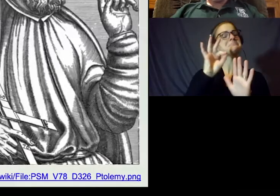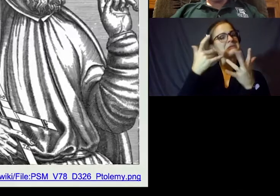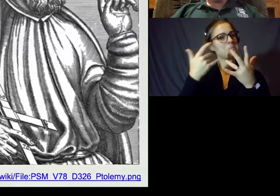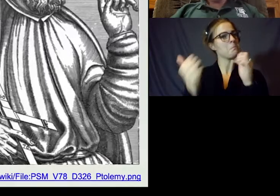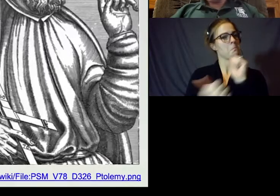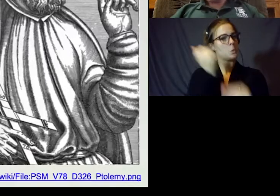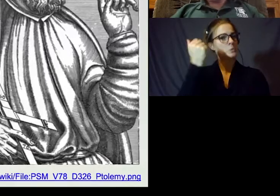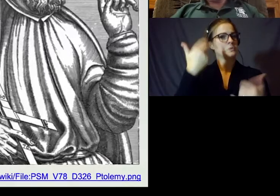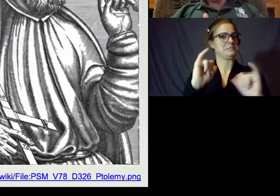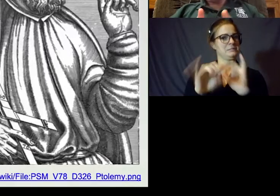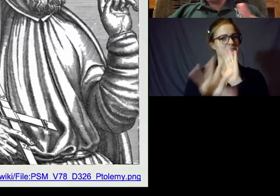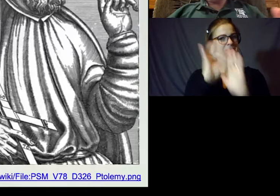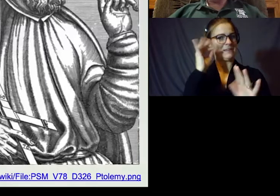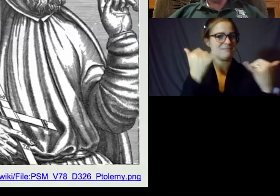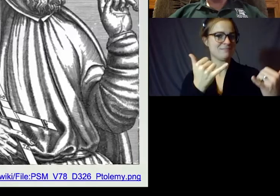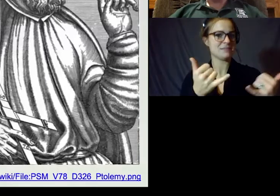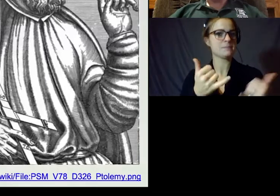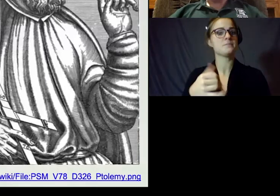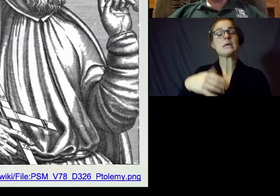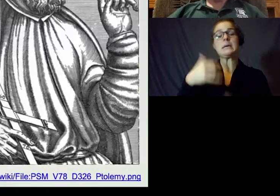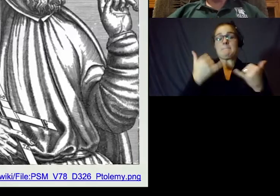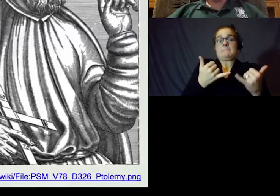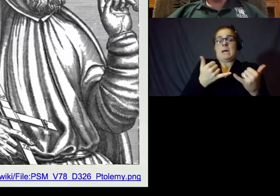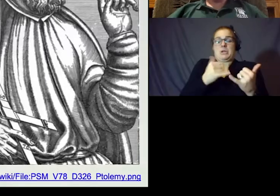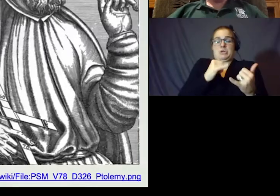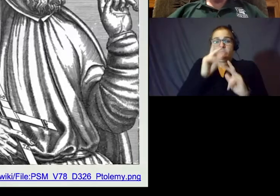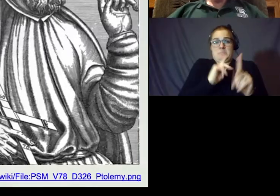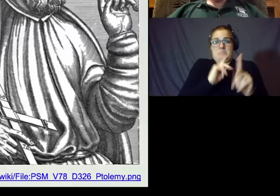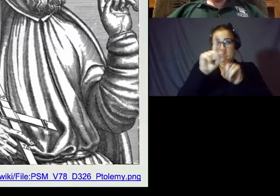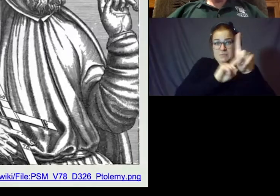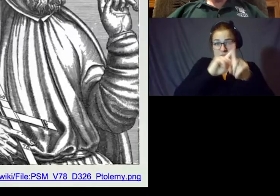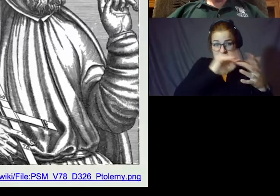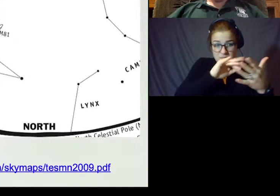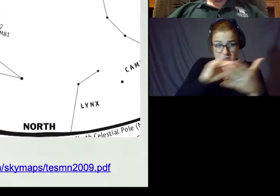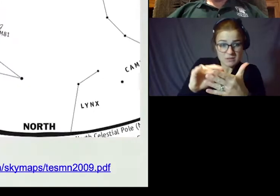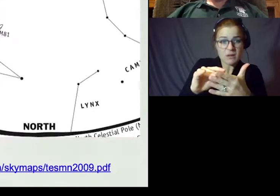astronomers have 88 constellations, including some in the southern hemisphere that we can't see.